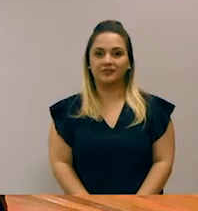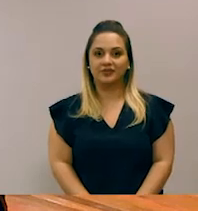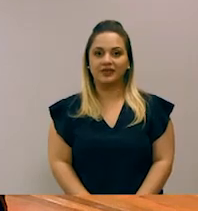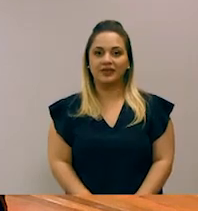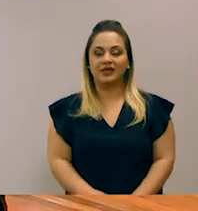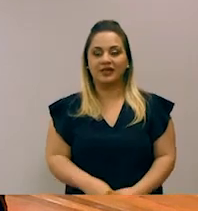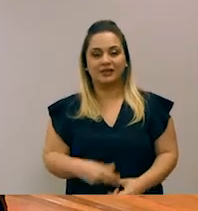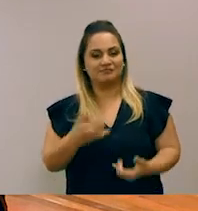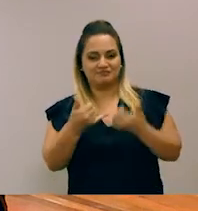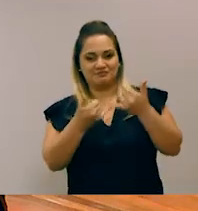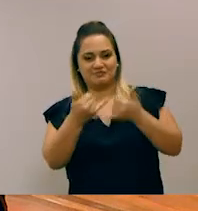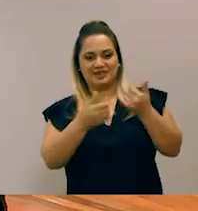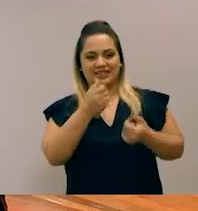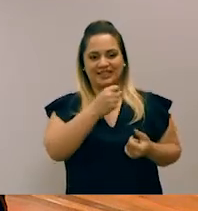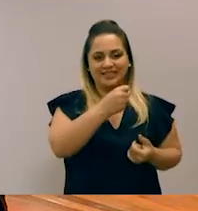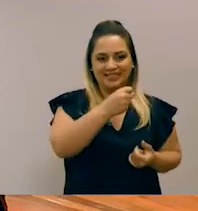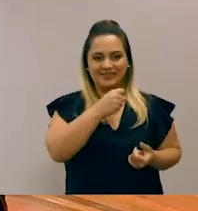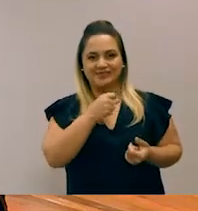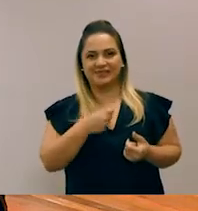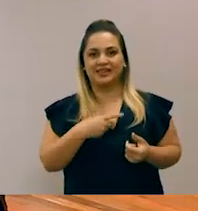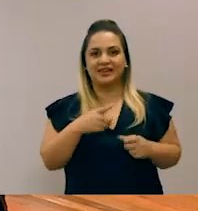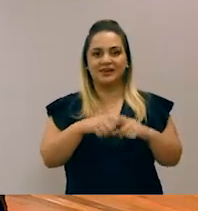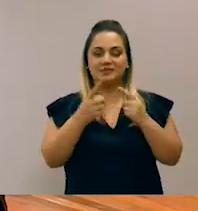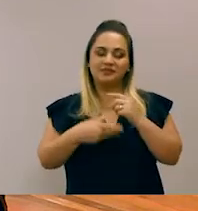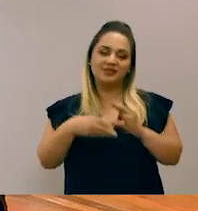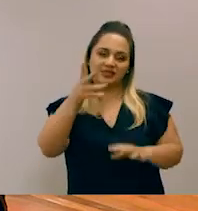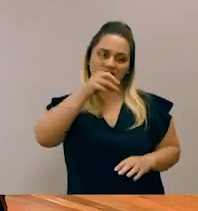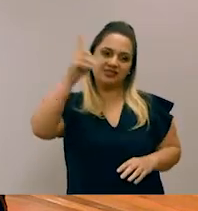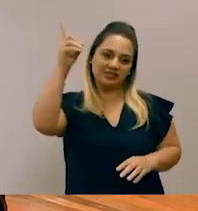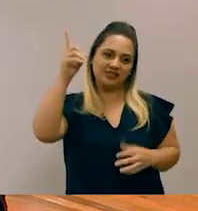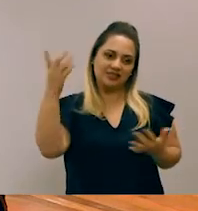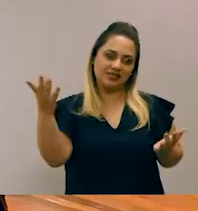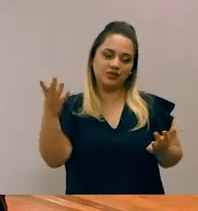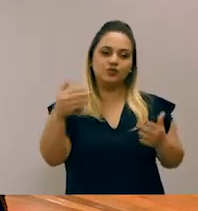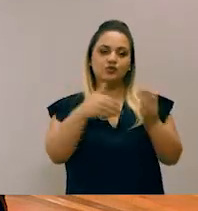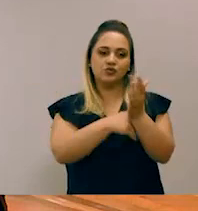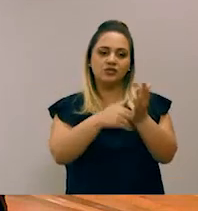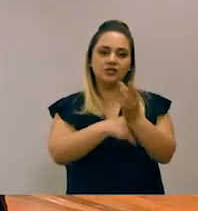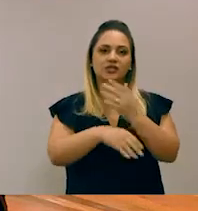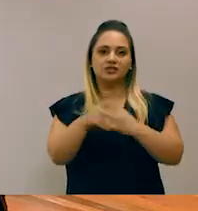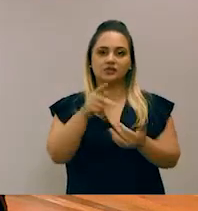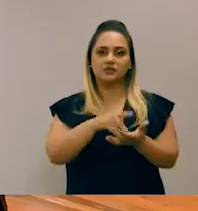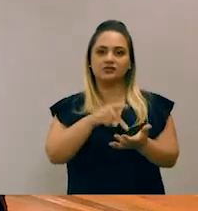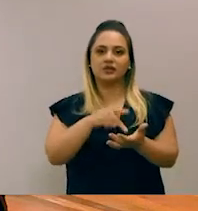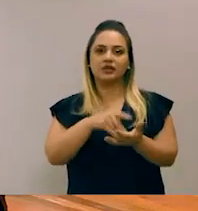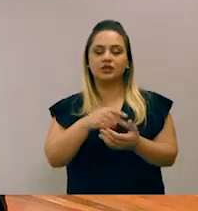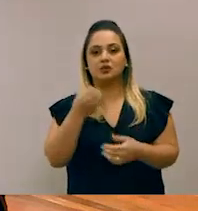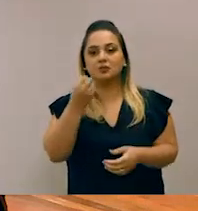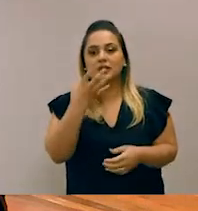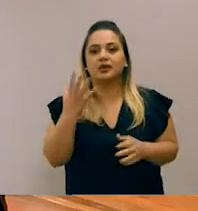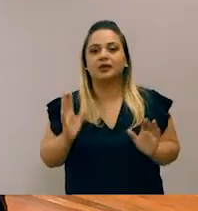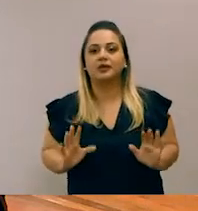Well, the shaking is just a joke, but thanks to God, the secrets are true.